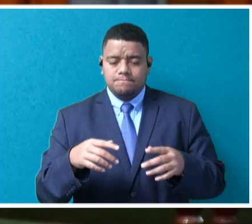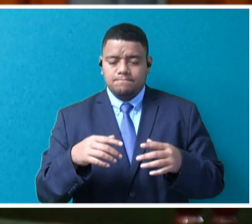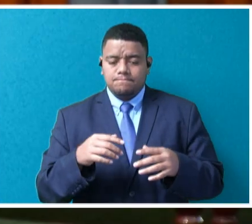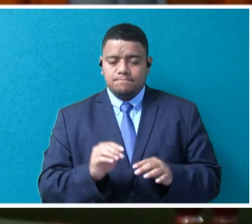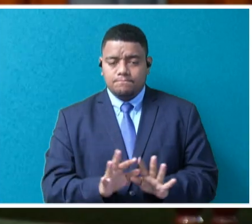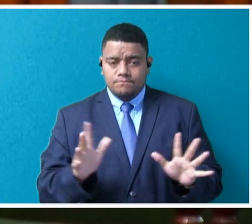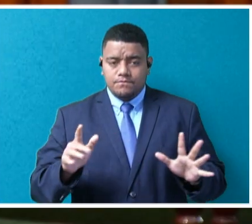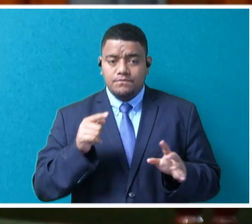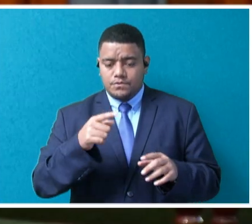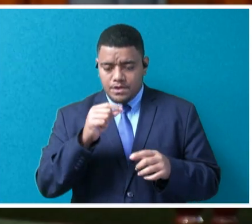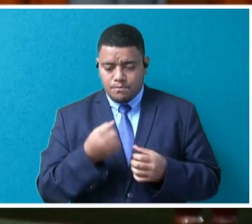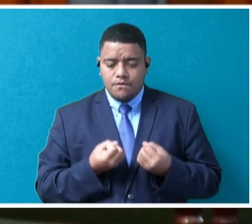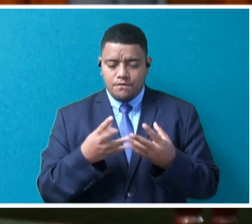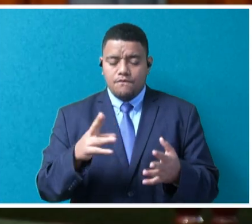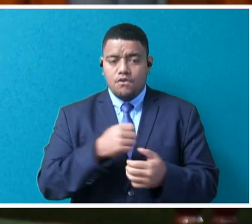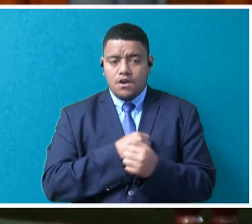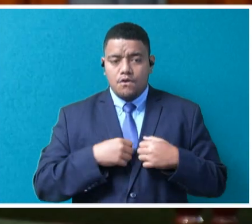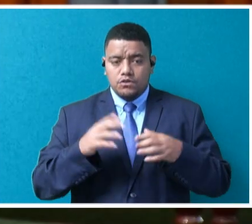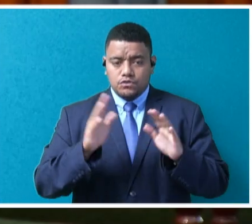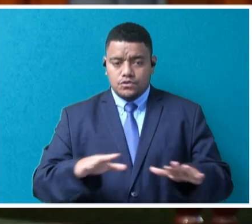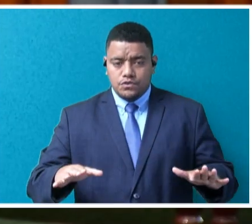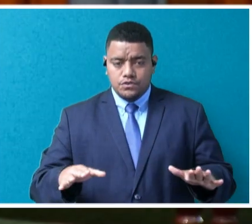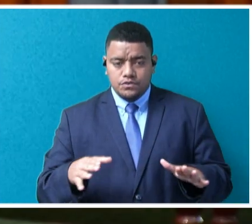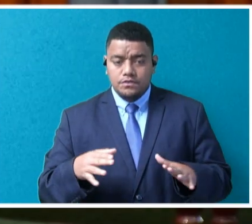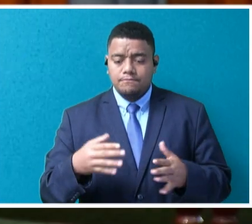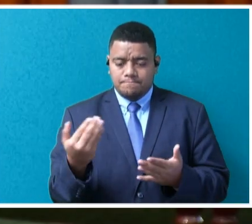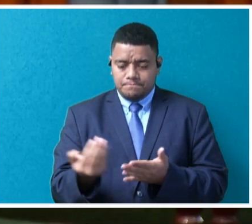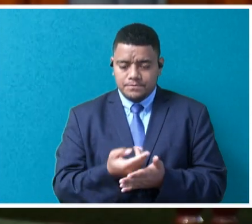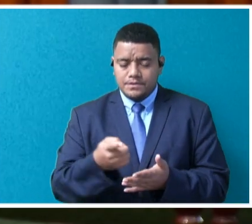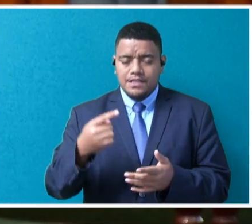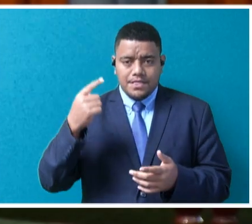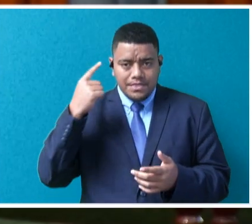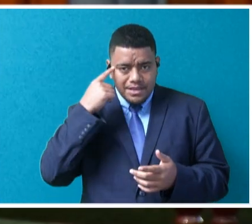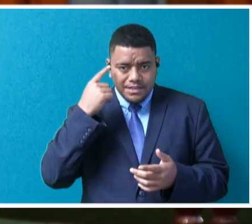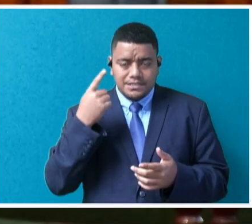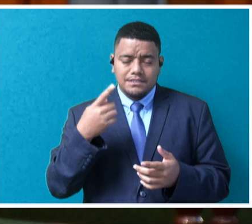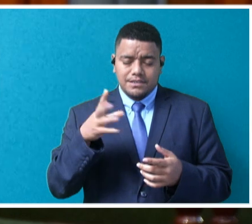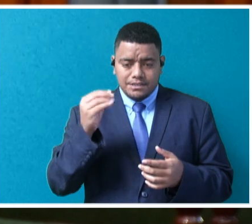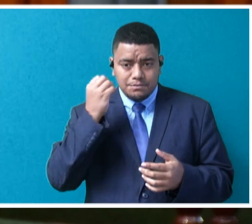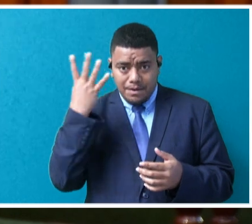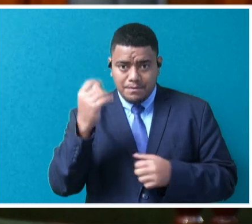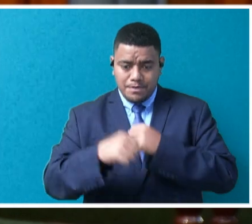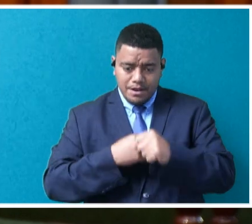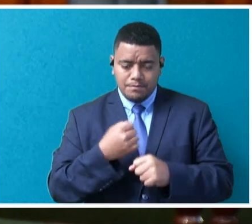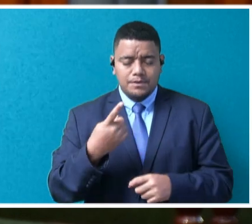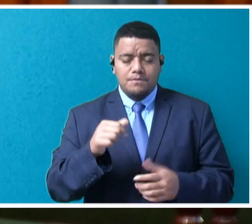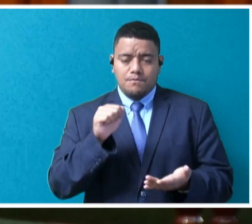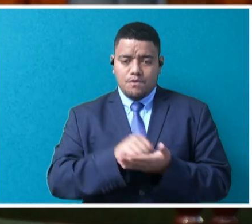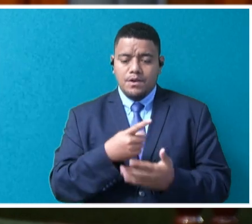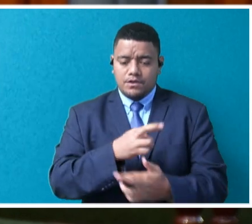we can provide for our children. It equips them to be critical thinkers, patriotic citizens,